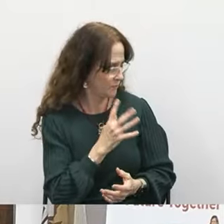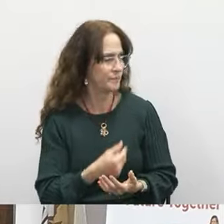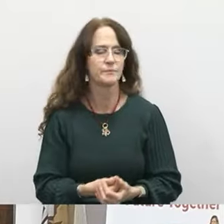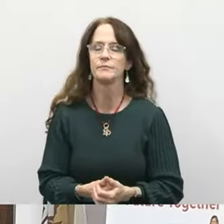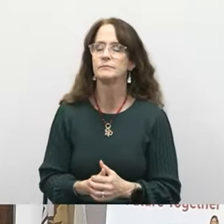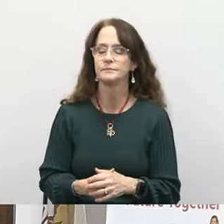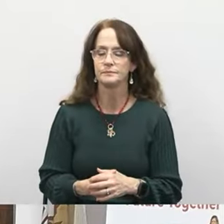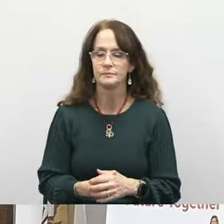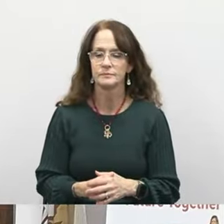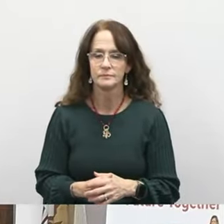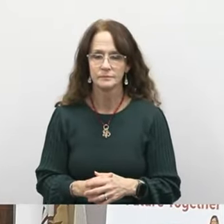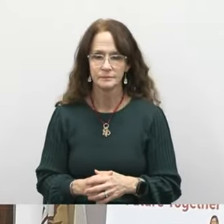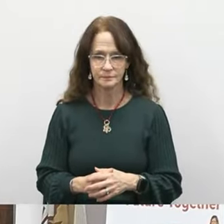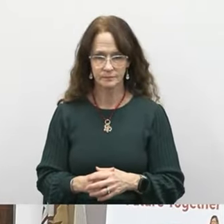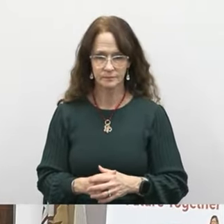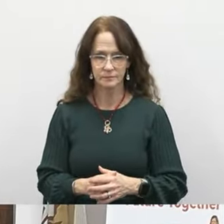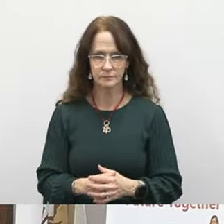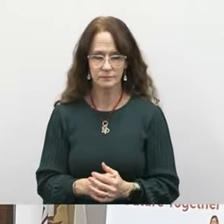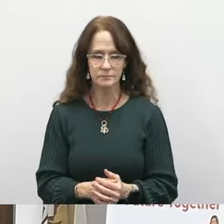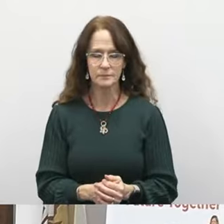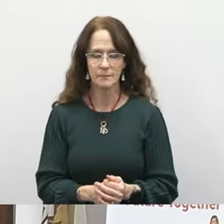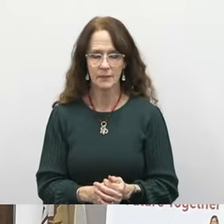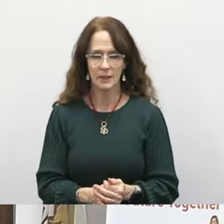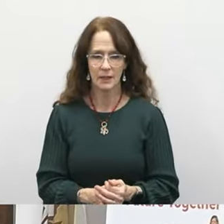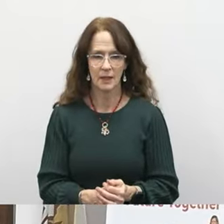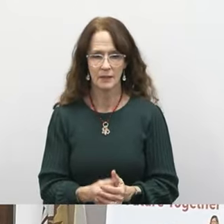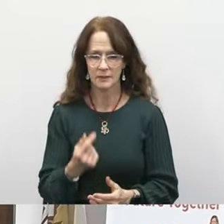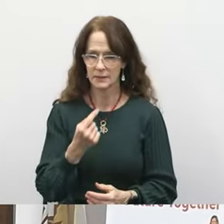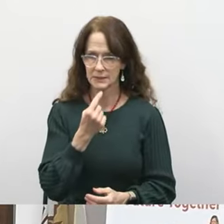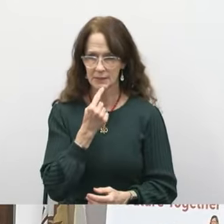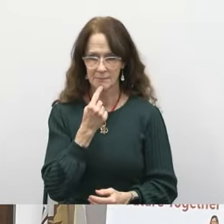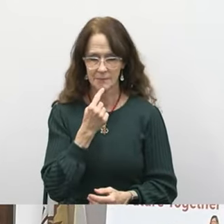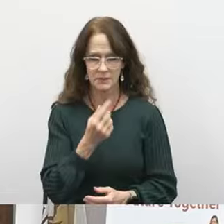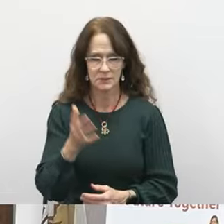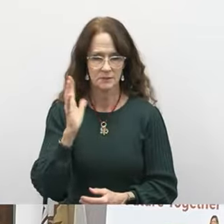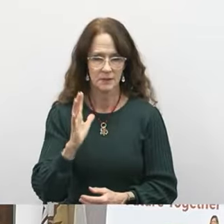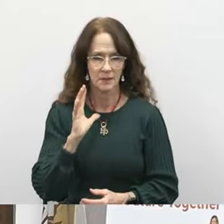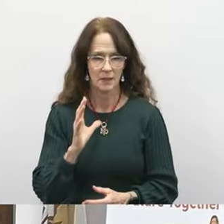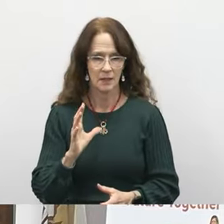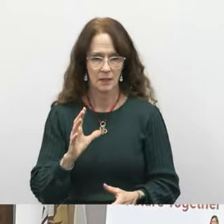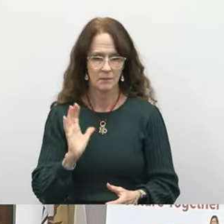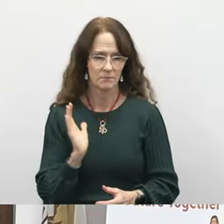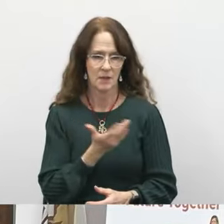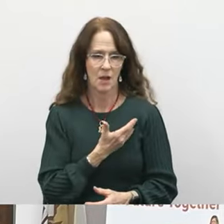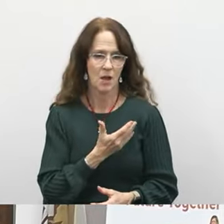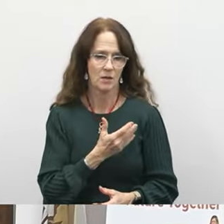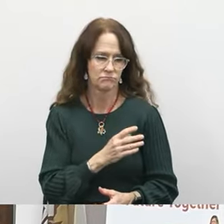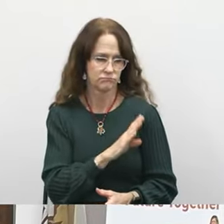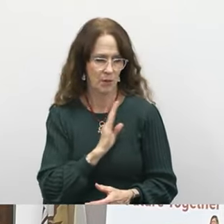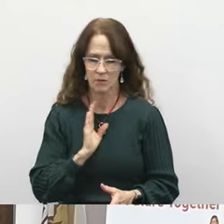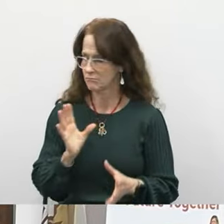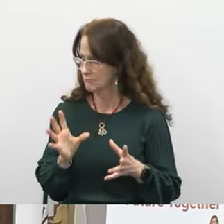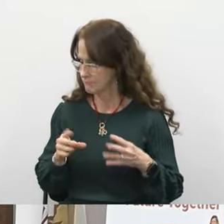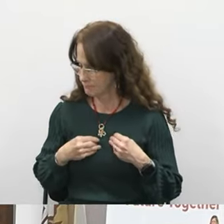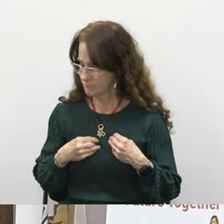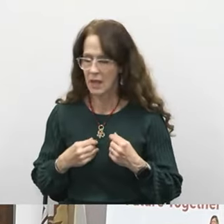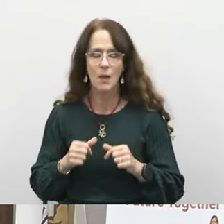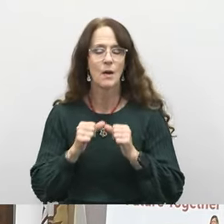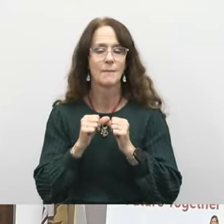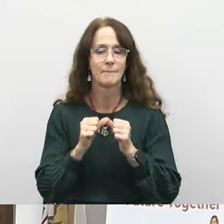So, as I had shared, and my colleagues here okayed it, I wanted to make sure that we